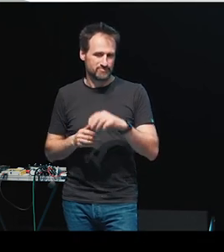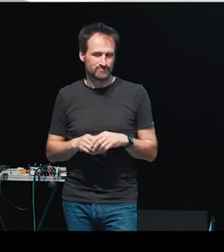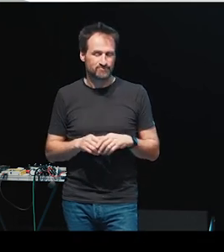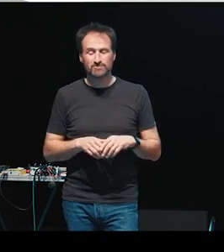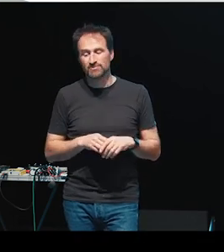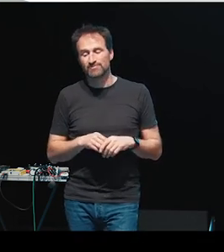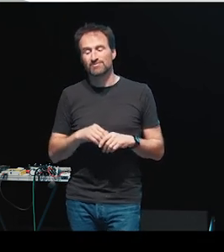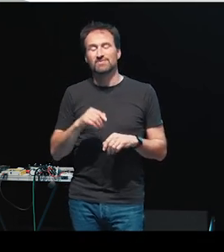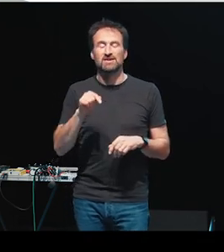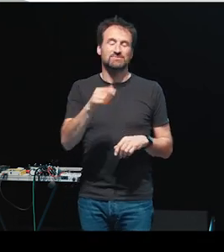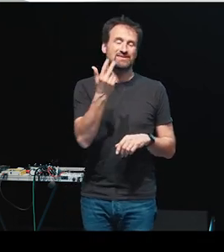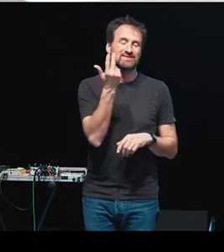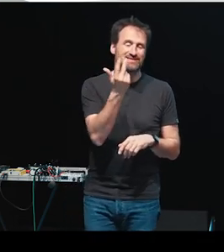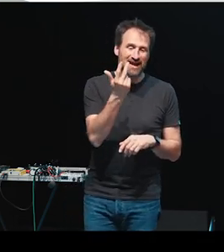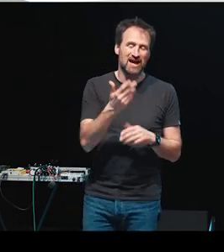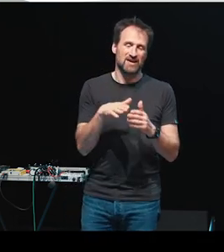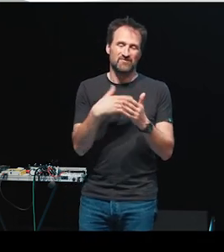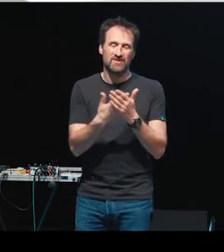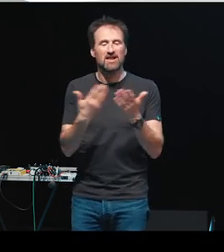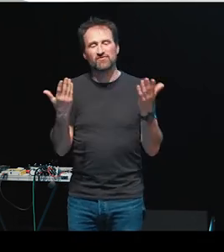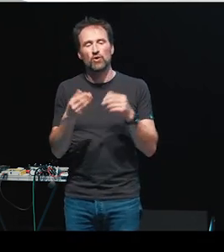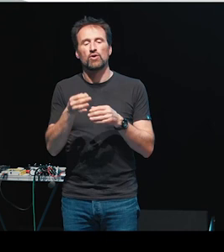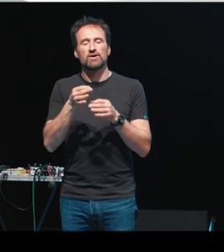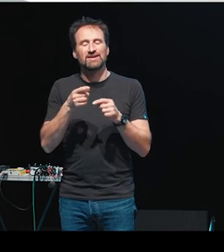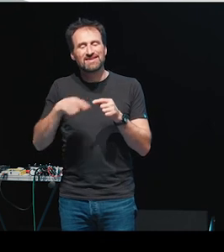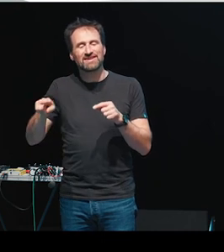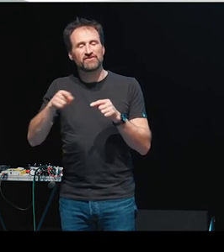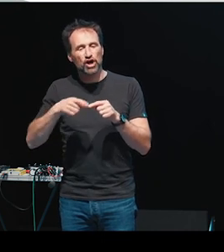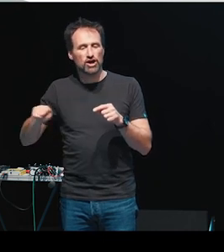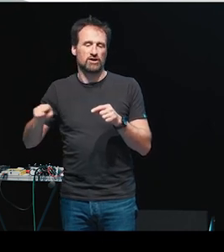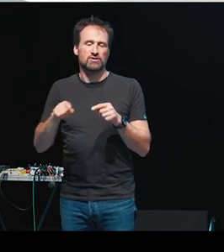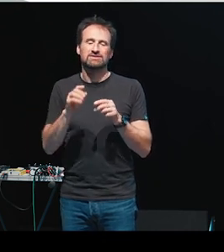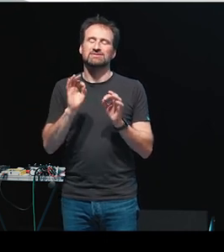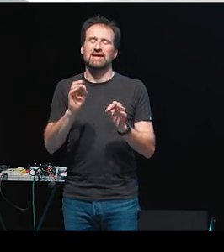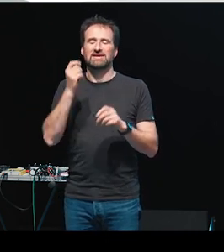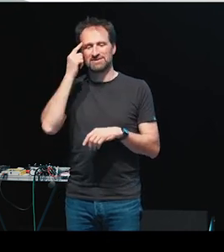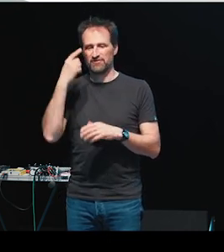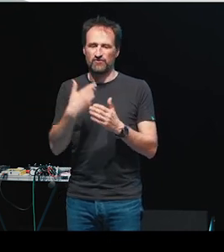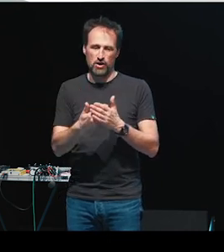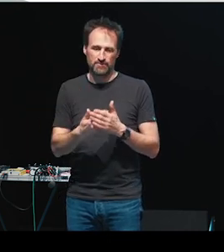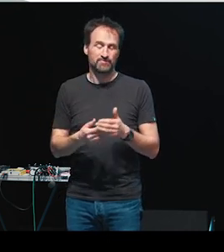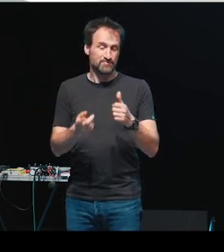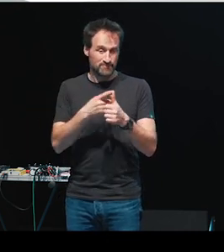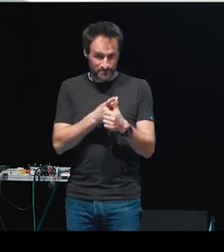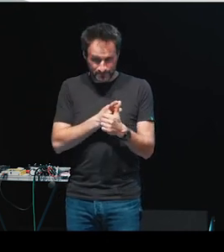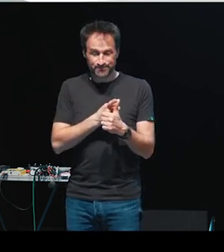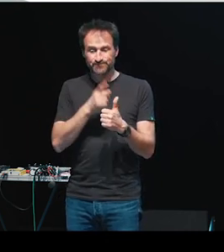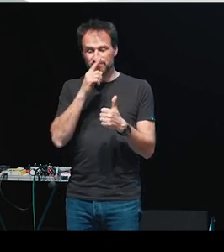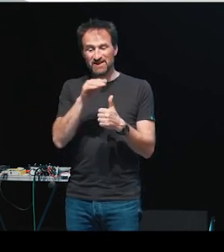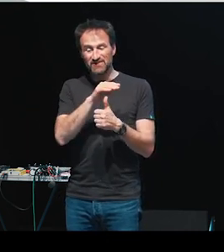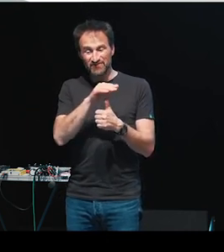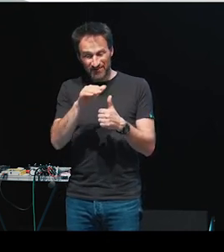So there's three cases where using defer is very useful. The first one is when a field is expensive to